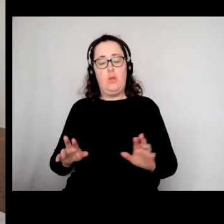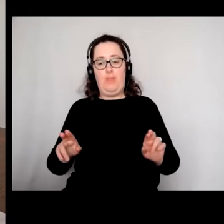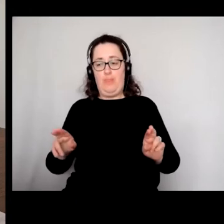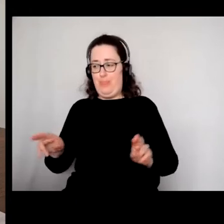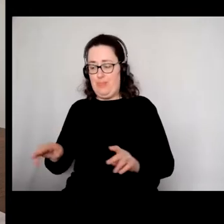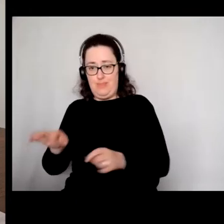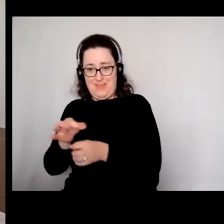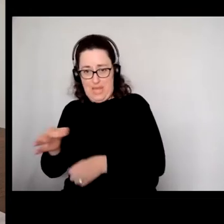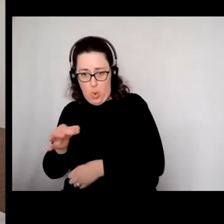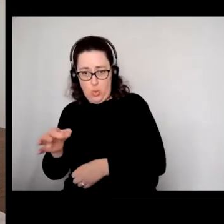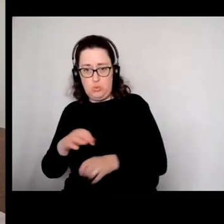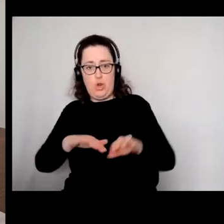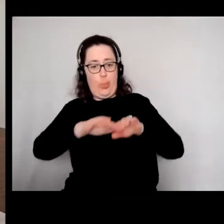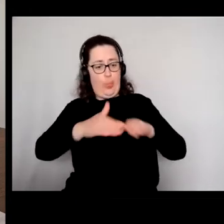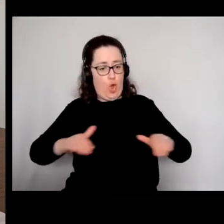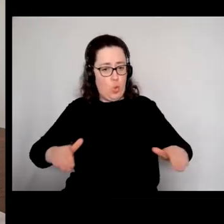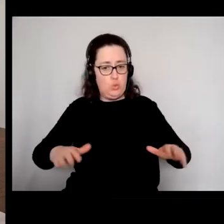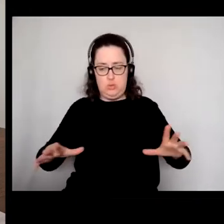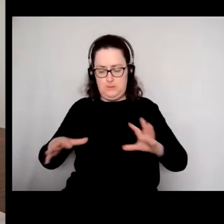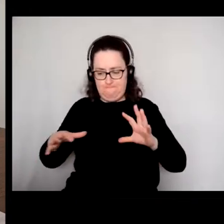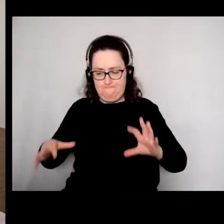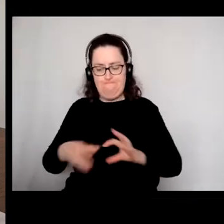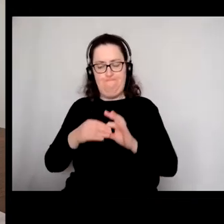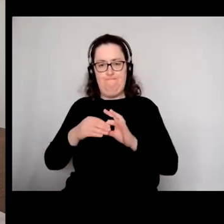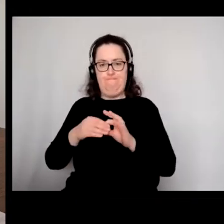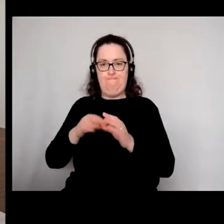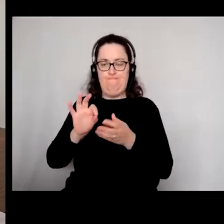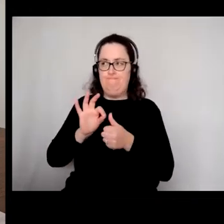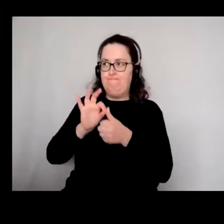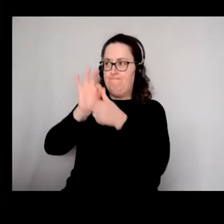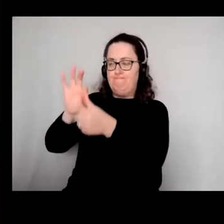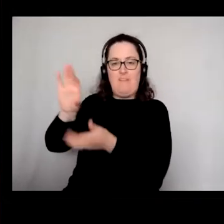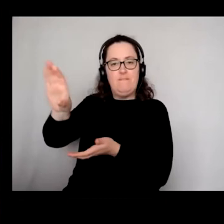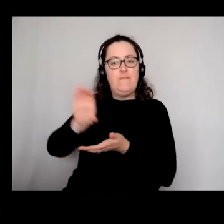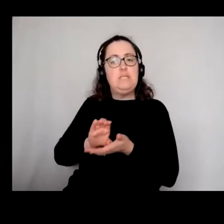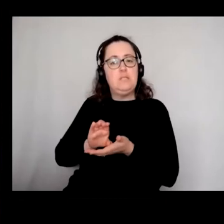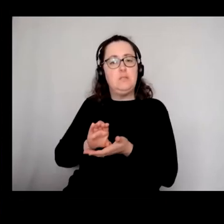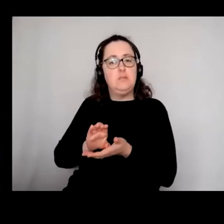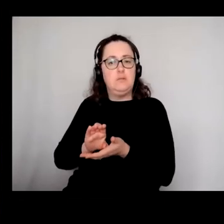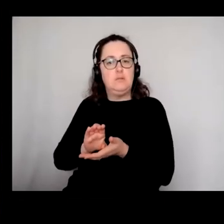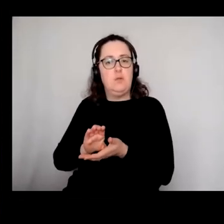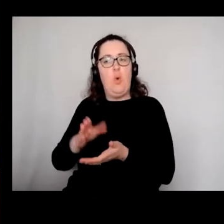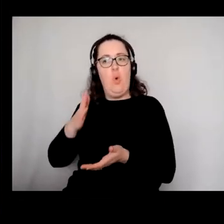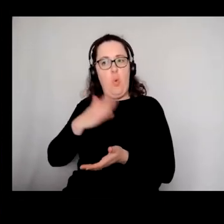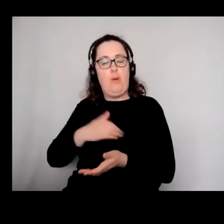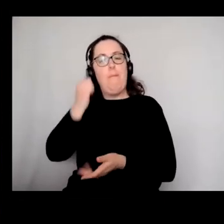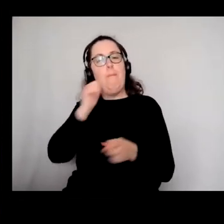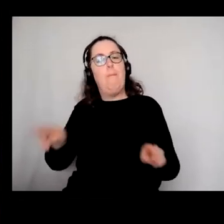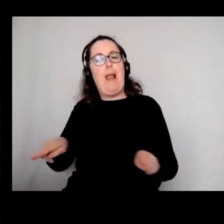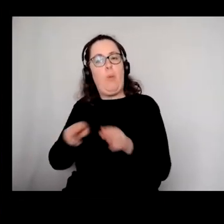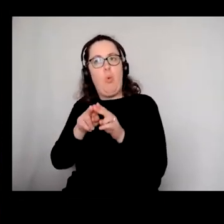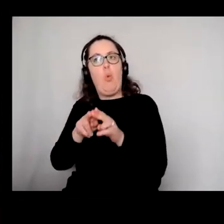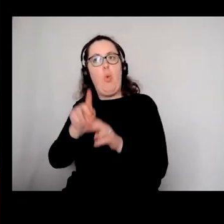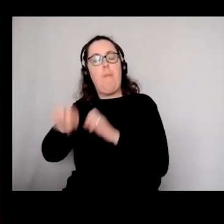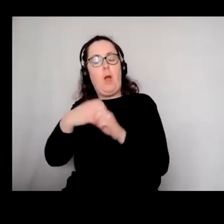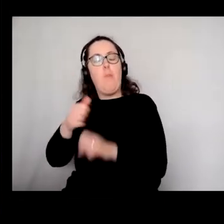The town and the coast had decided to put together a funding application which was about raising the profile of Blackpool